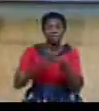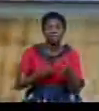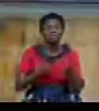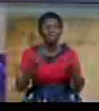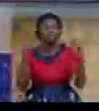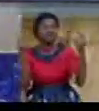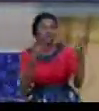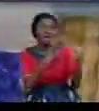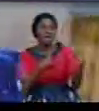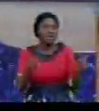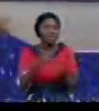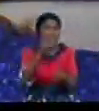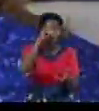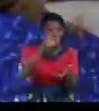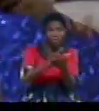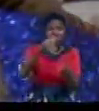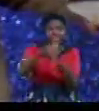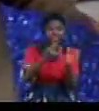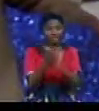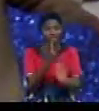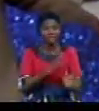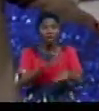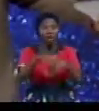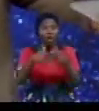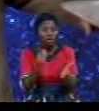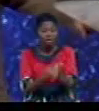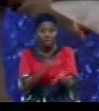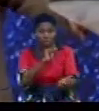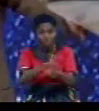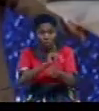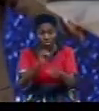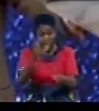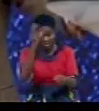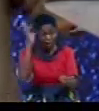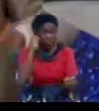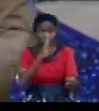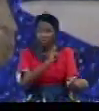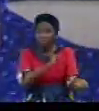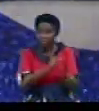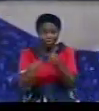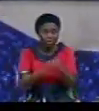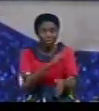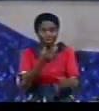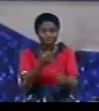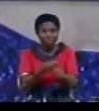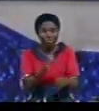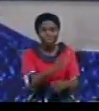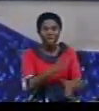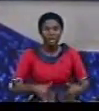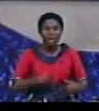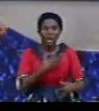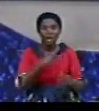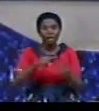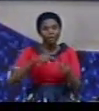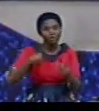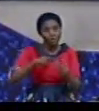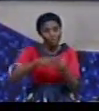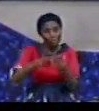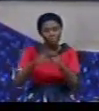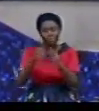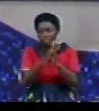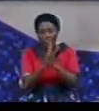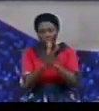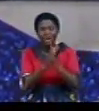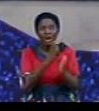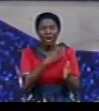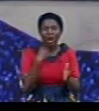in Jesus Christ all that works of the devil will be destroyed from their lives as we begin to pray and we mentioned